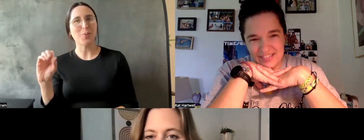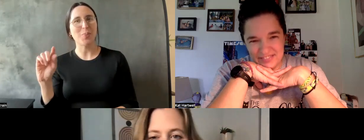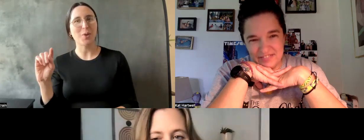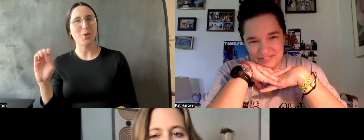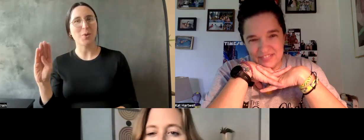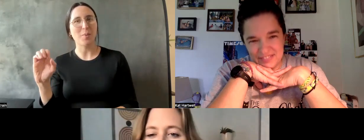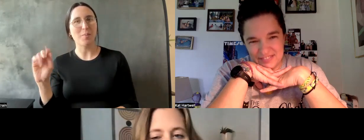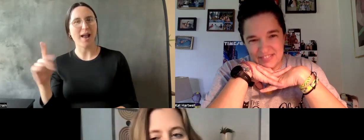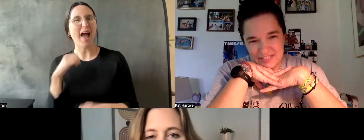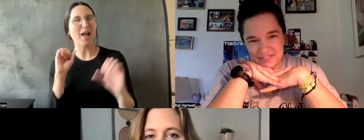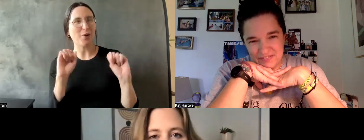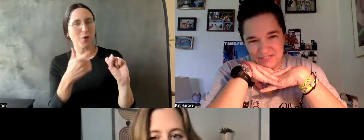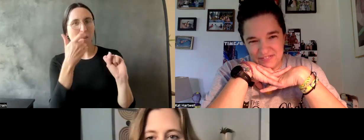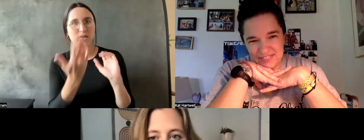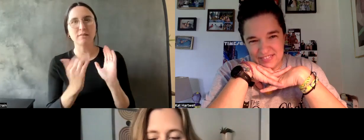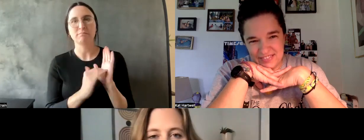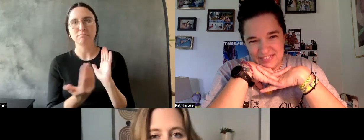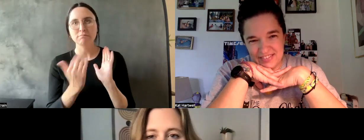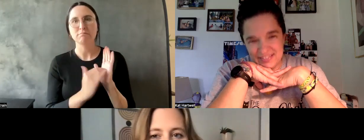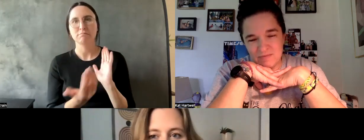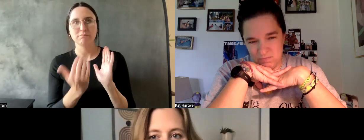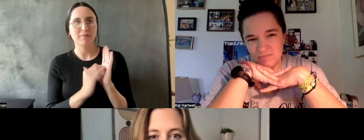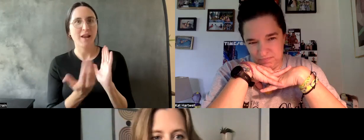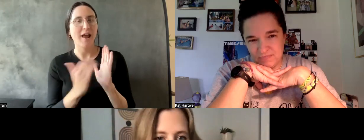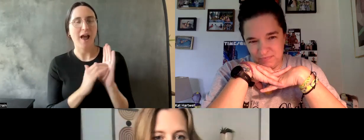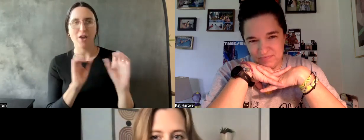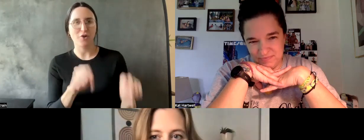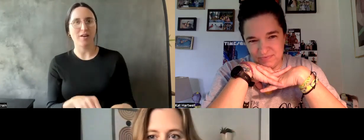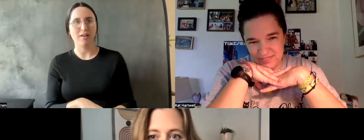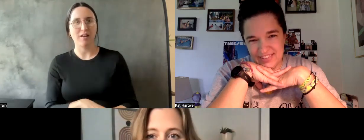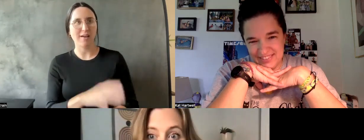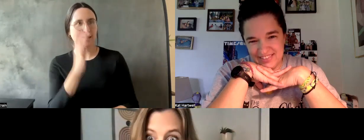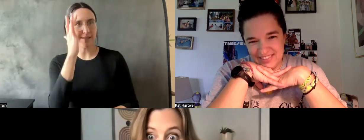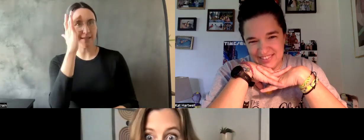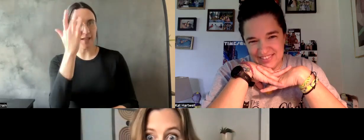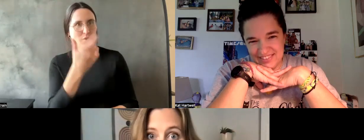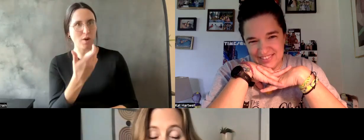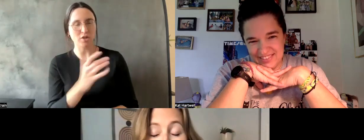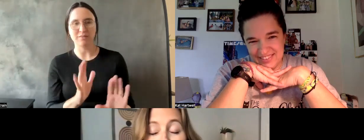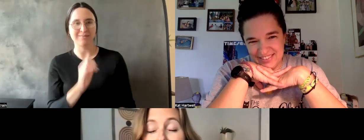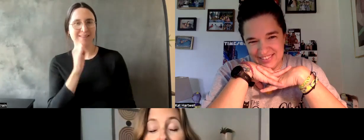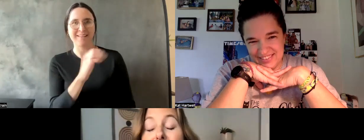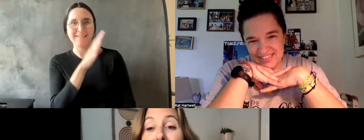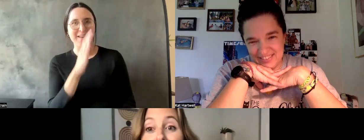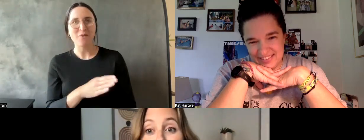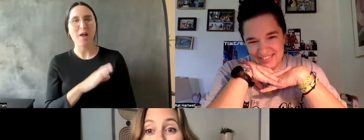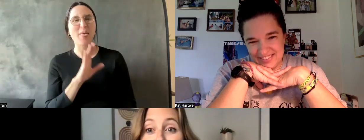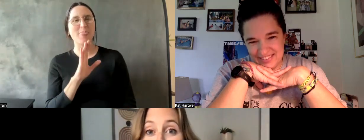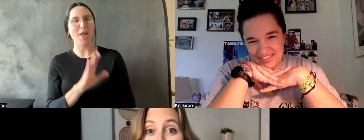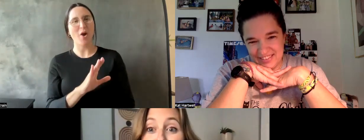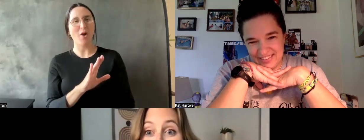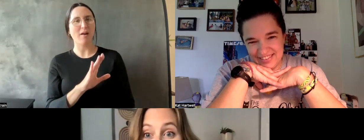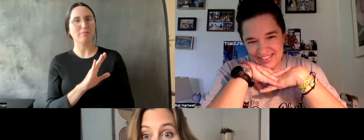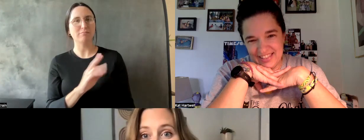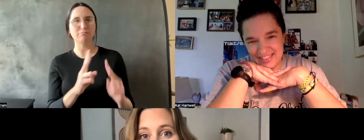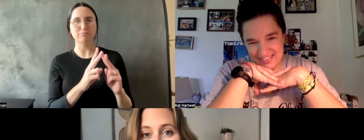watch over and over and over again and never get sick of watching it. I mean, their chemistry was nothing like I have